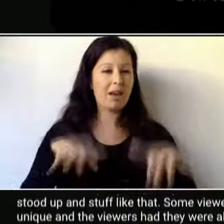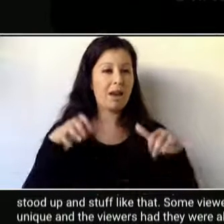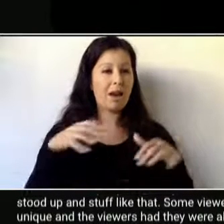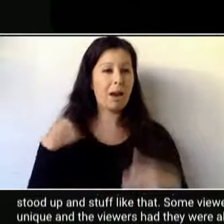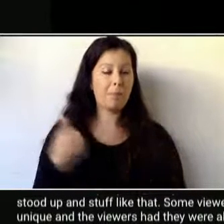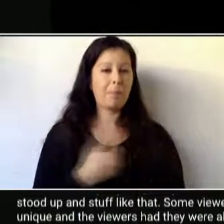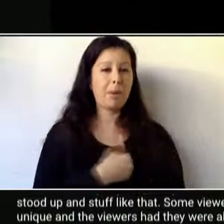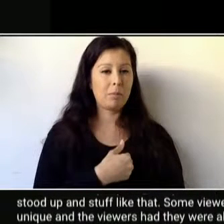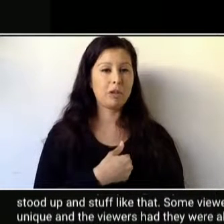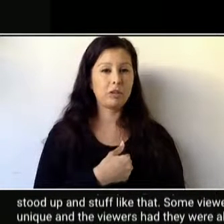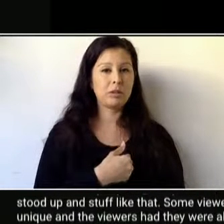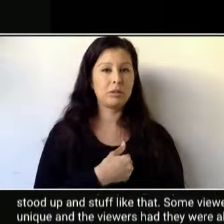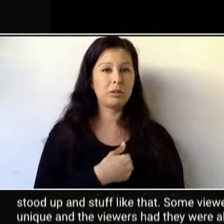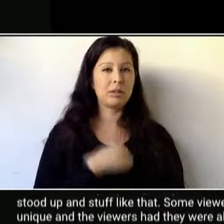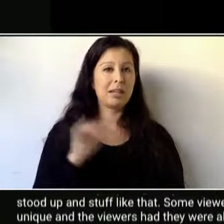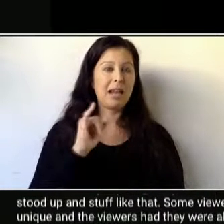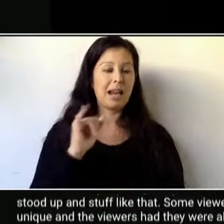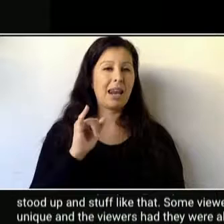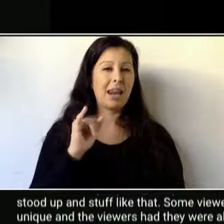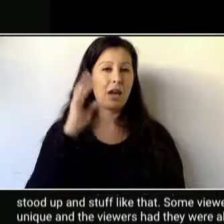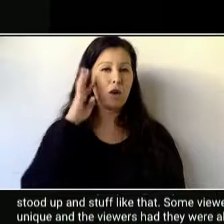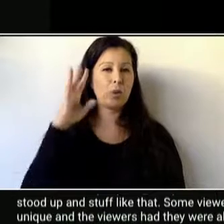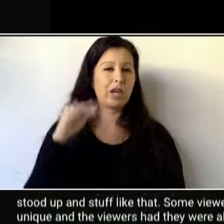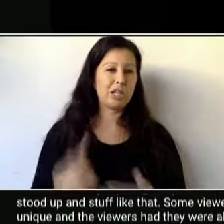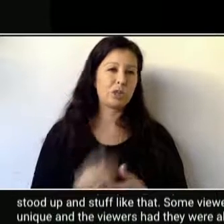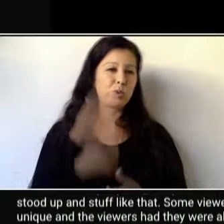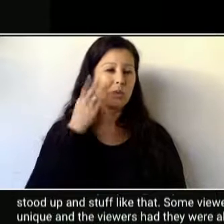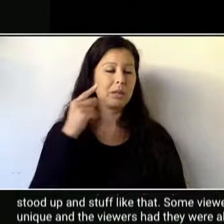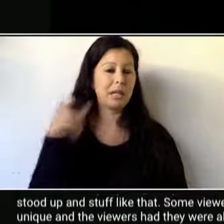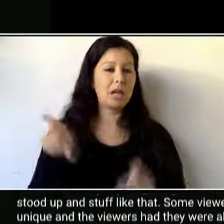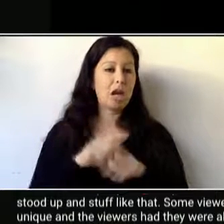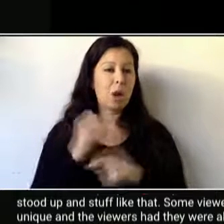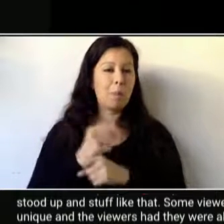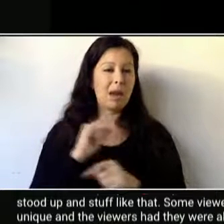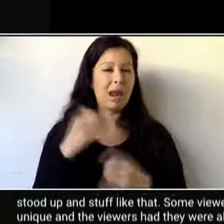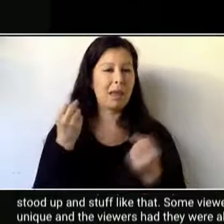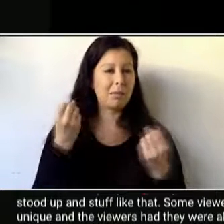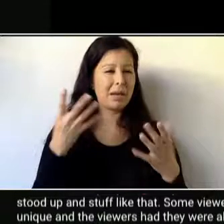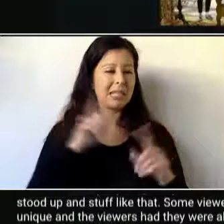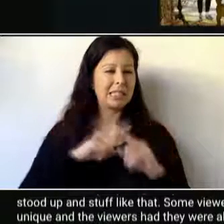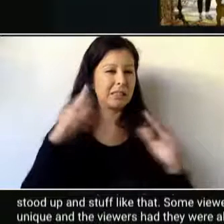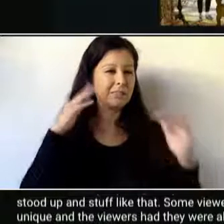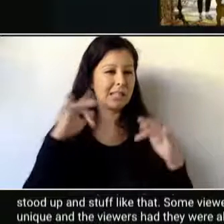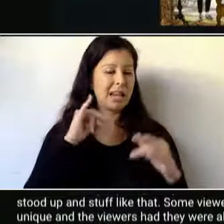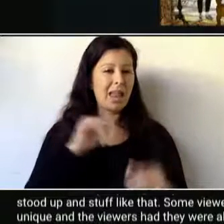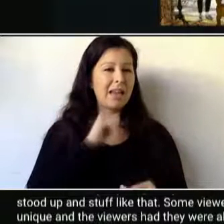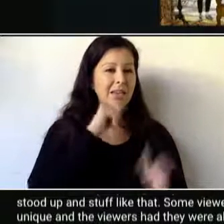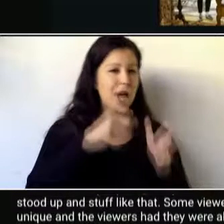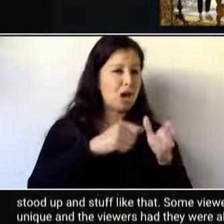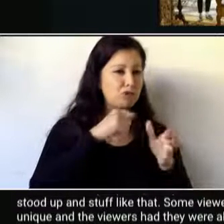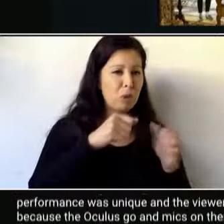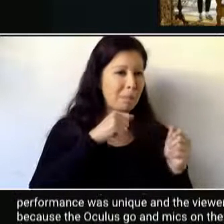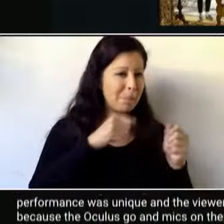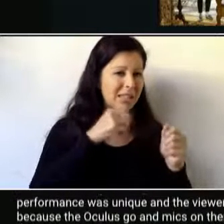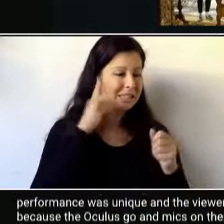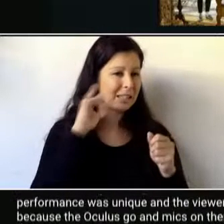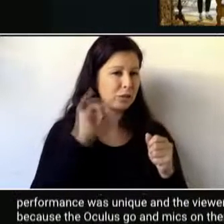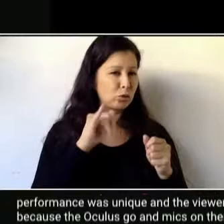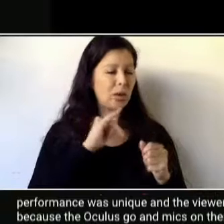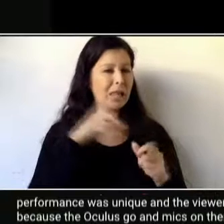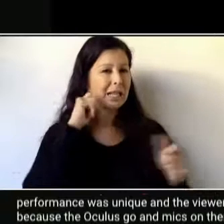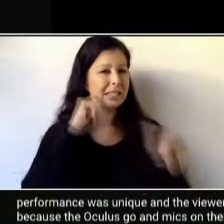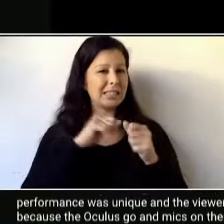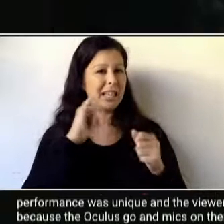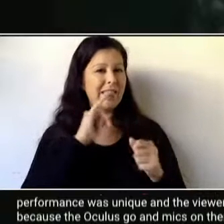members kind of created this like novel experience. He also made a lot of like sounds, like non-trumpet sounds too, like sounds that were